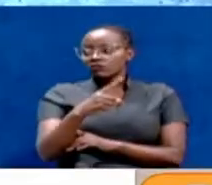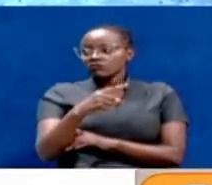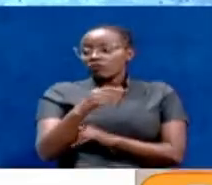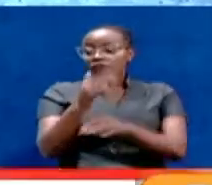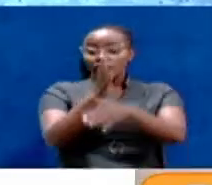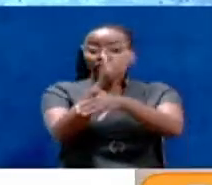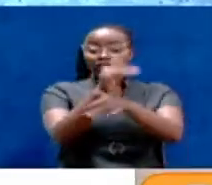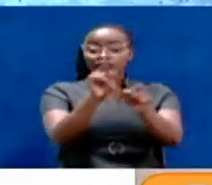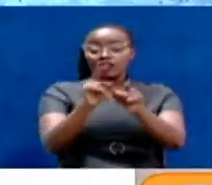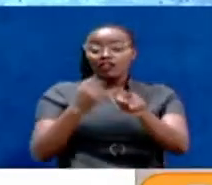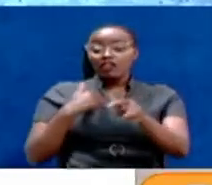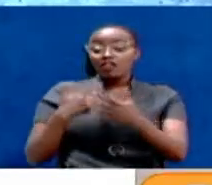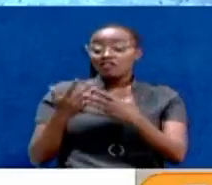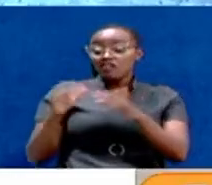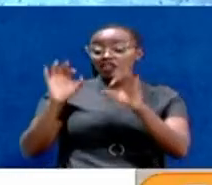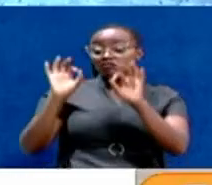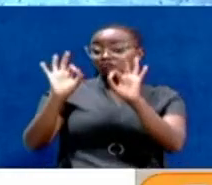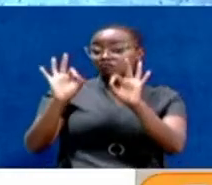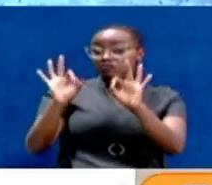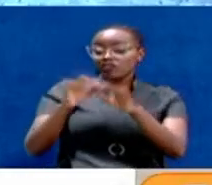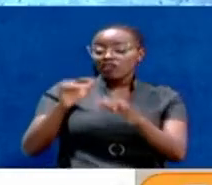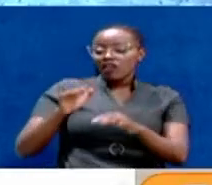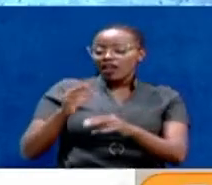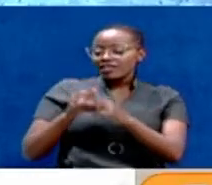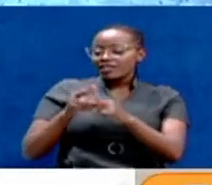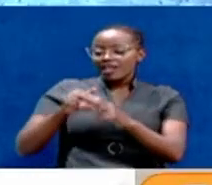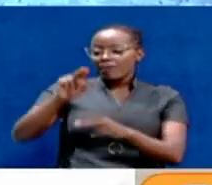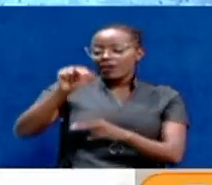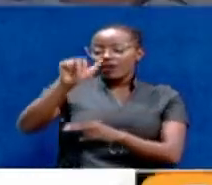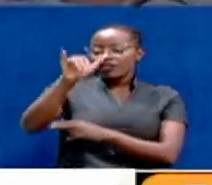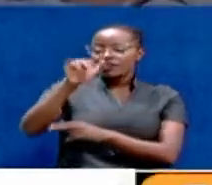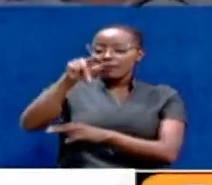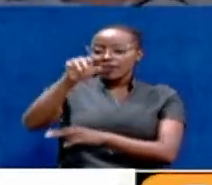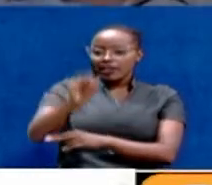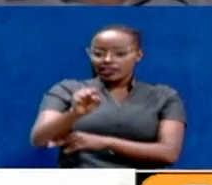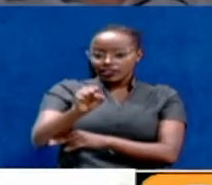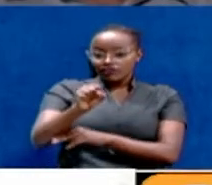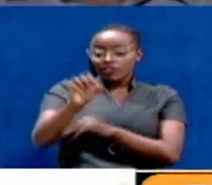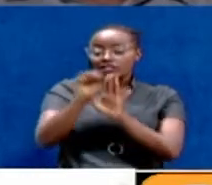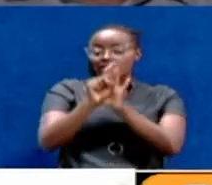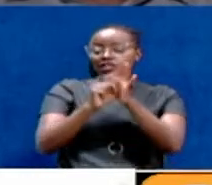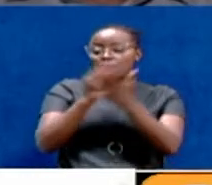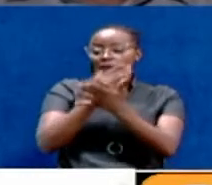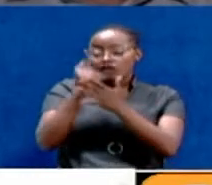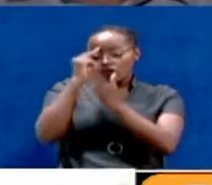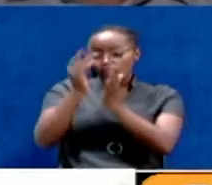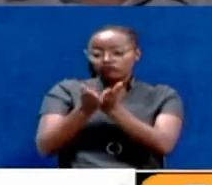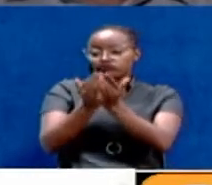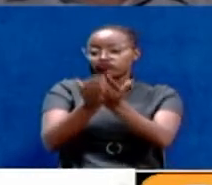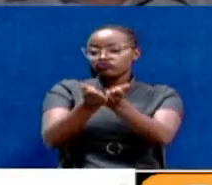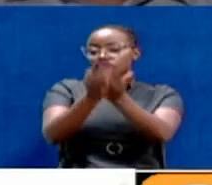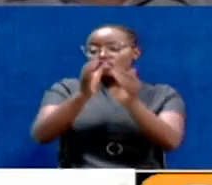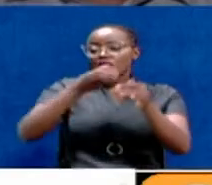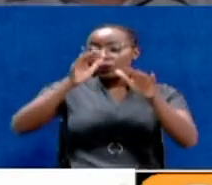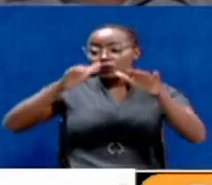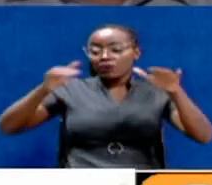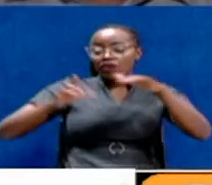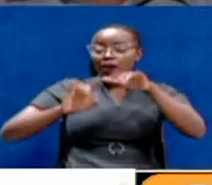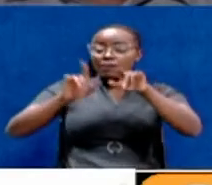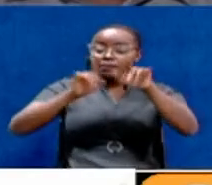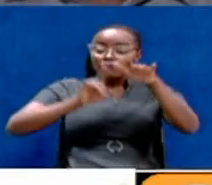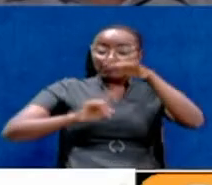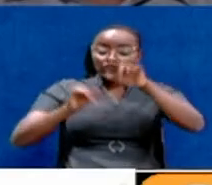And I have a great panel here for you. Mrs. Nancy Karigitu, she's the Principal Secretary, State Department of Shipping and Maritime at the Ministry of